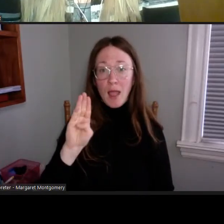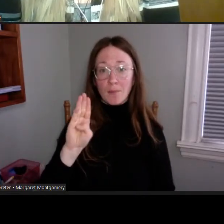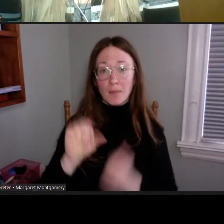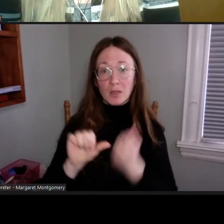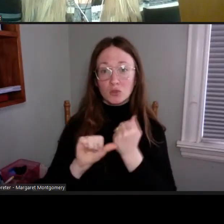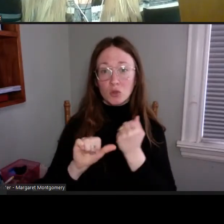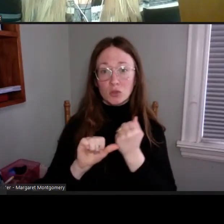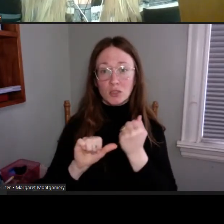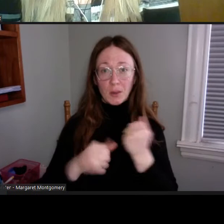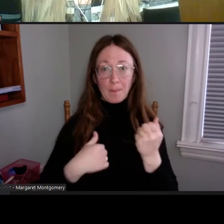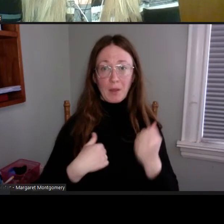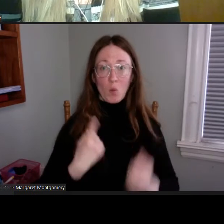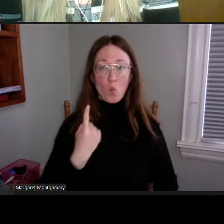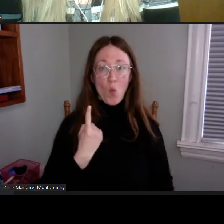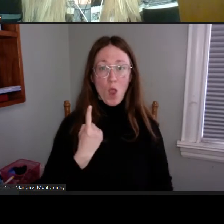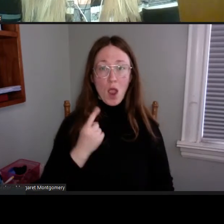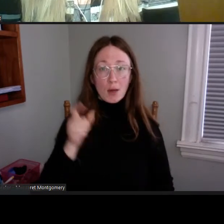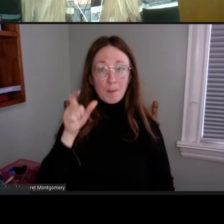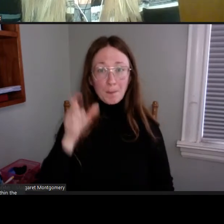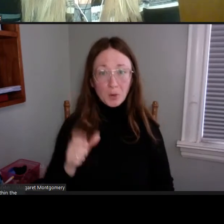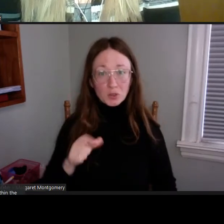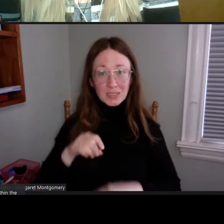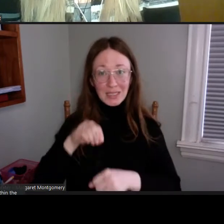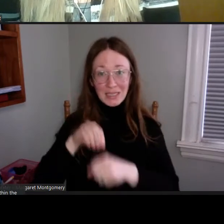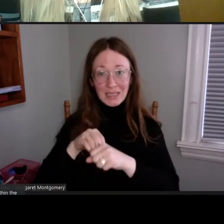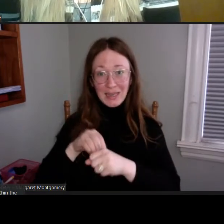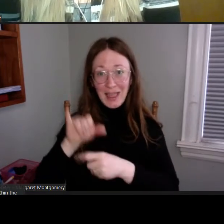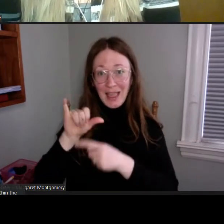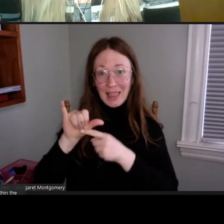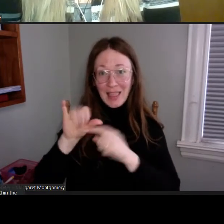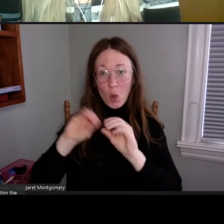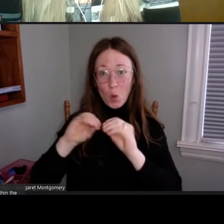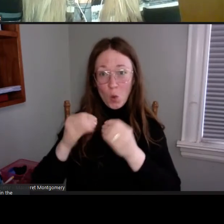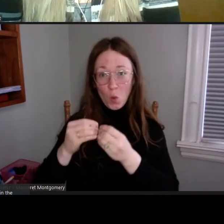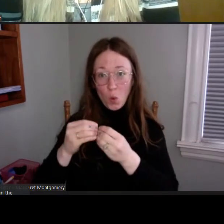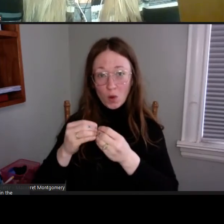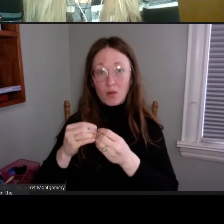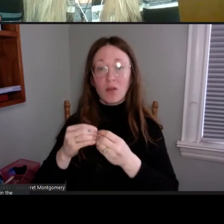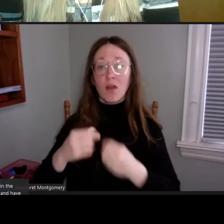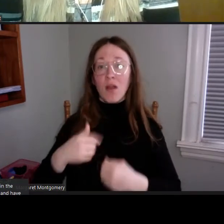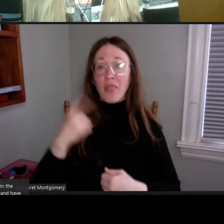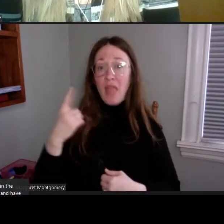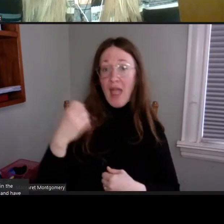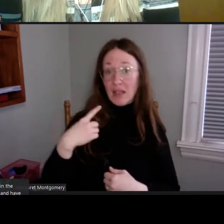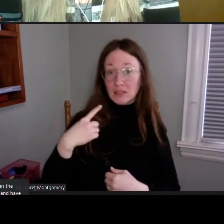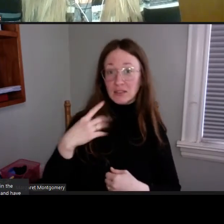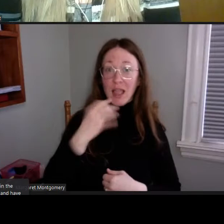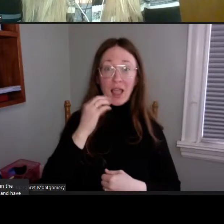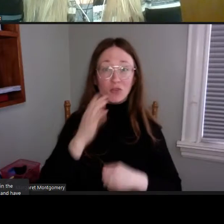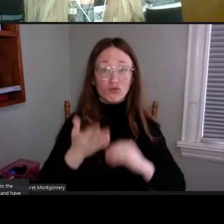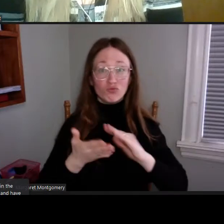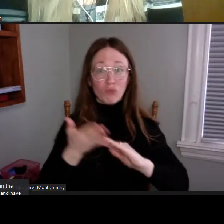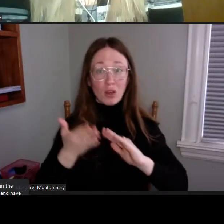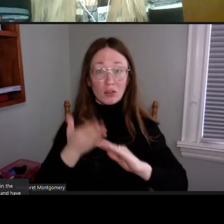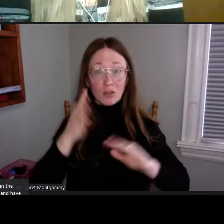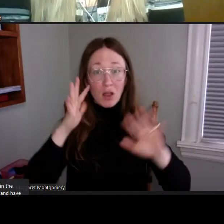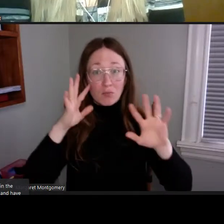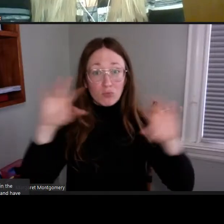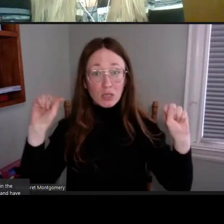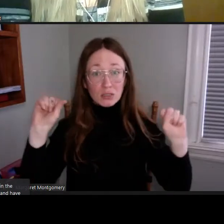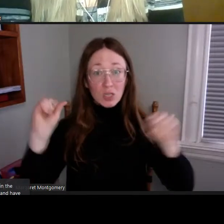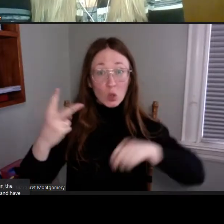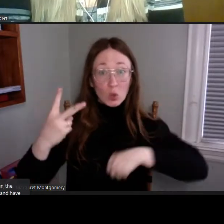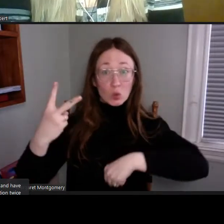the only person so far within the organization that has been asked to and have run for as president of that organization